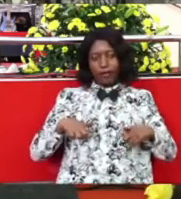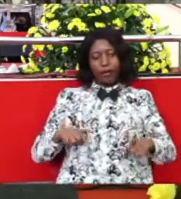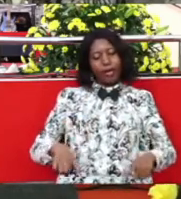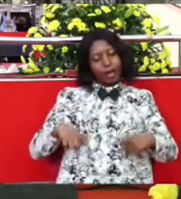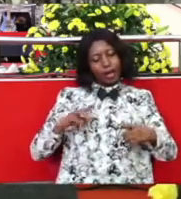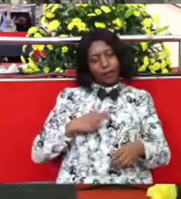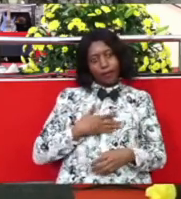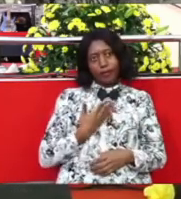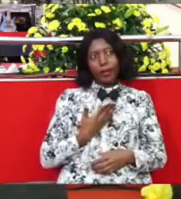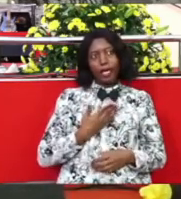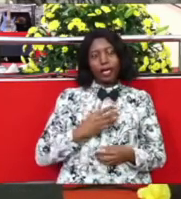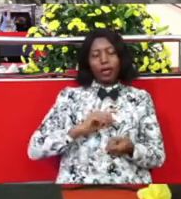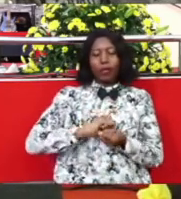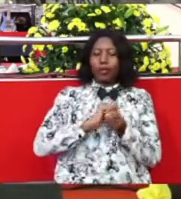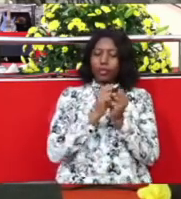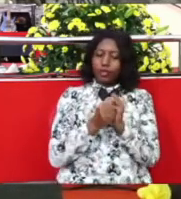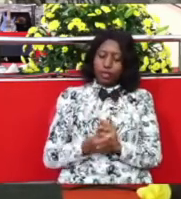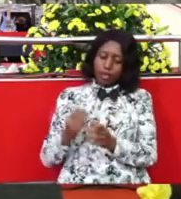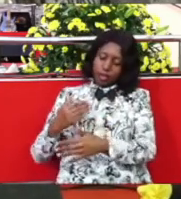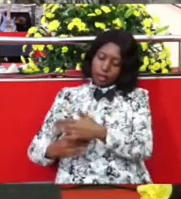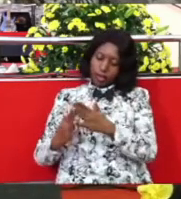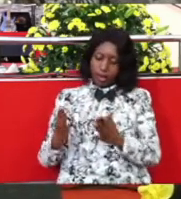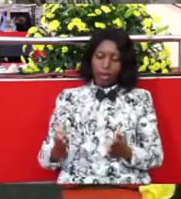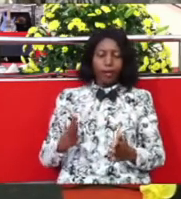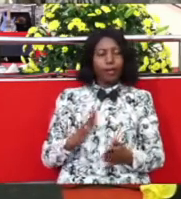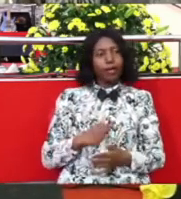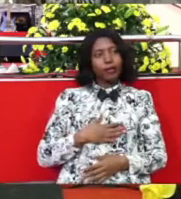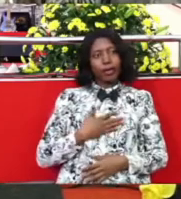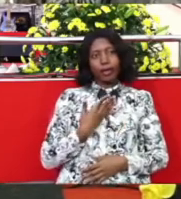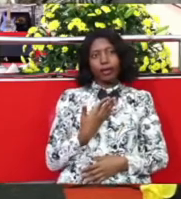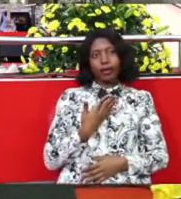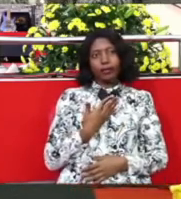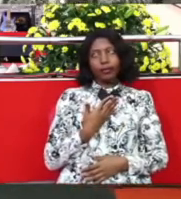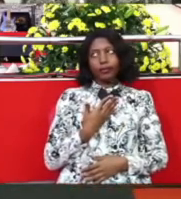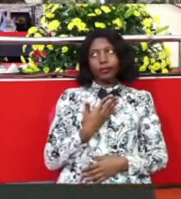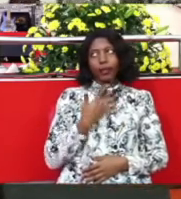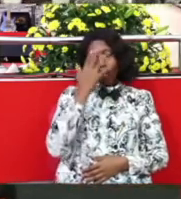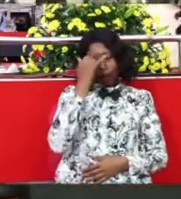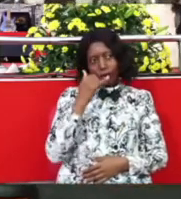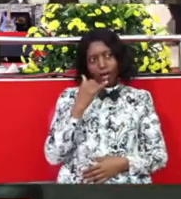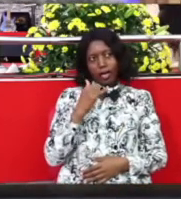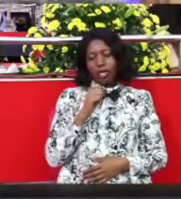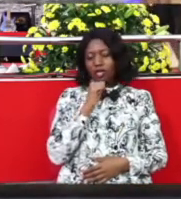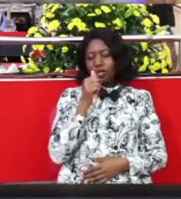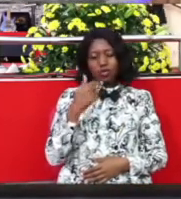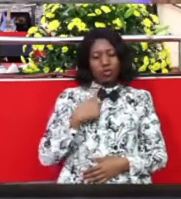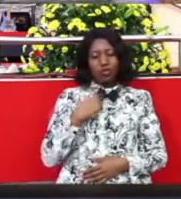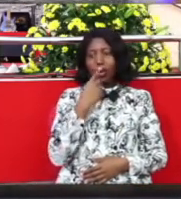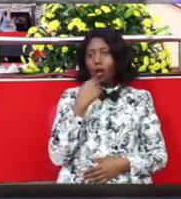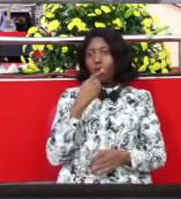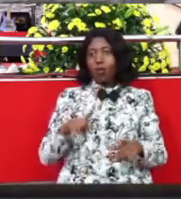will transform my neighborhood. Itabadilisha mahali pangu pa kuishi. Because it's no longer I that lives. Sababu si mimi niishie. But